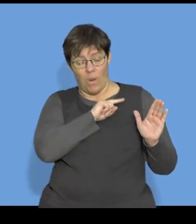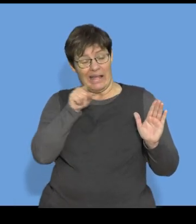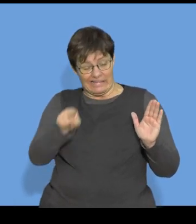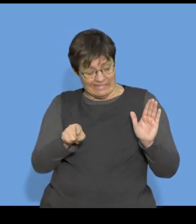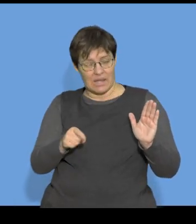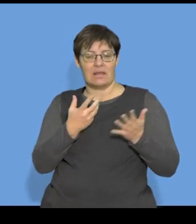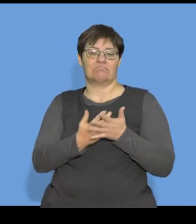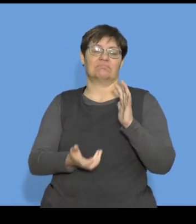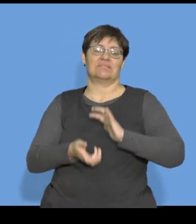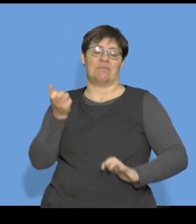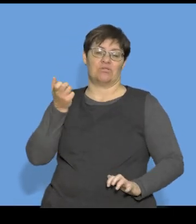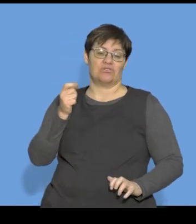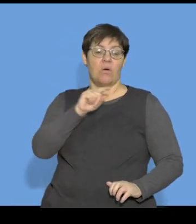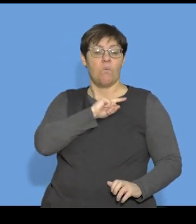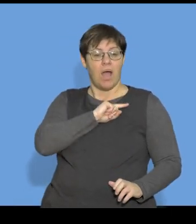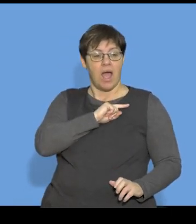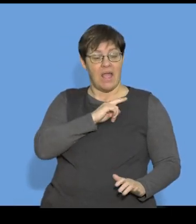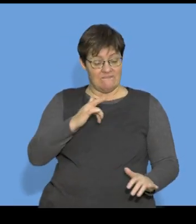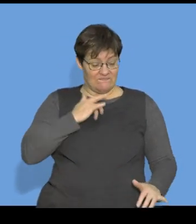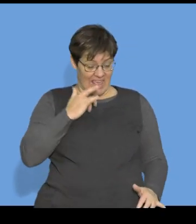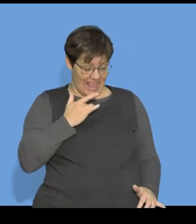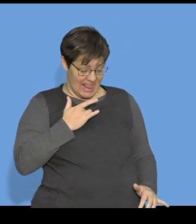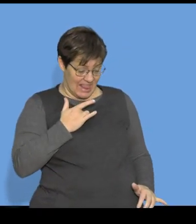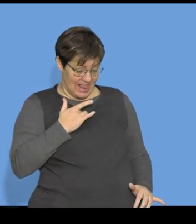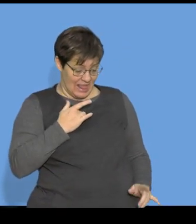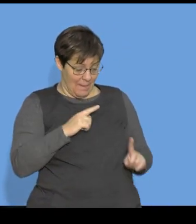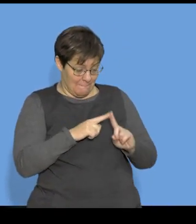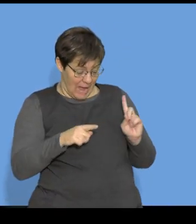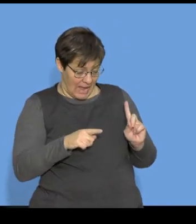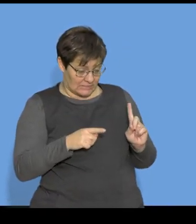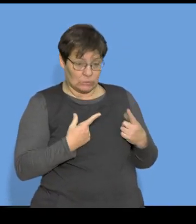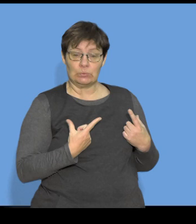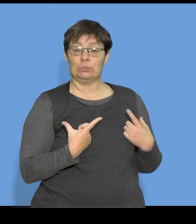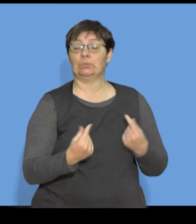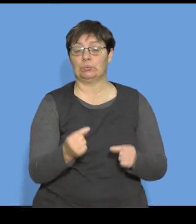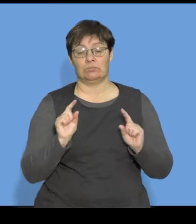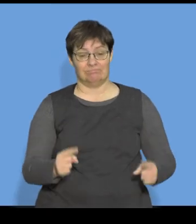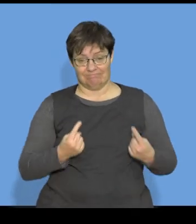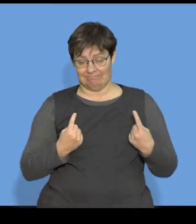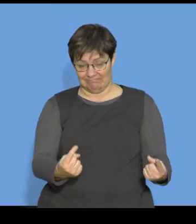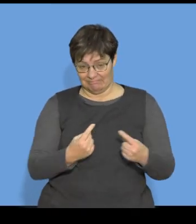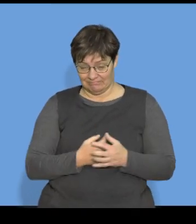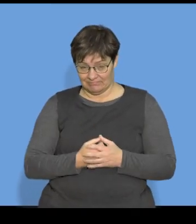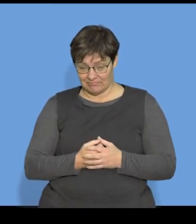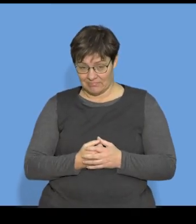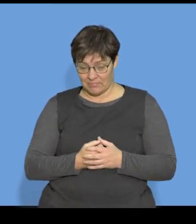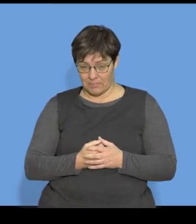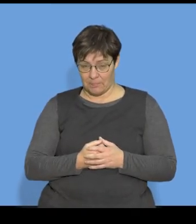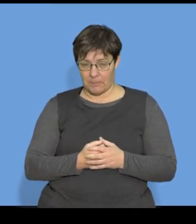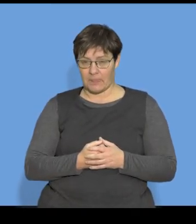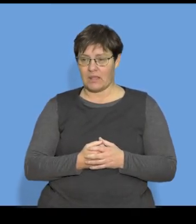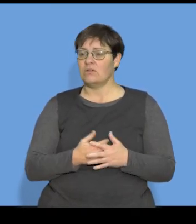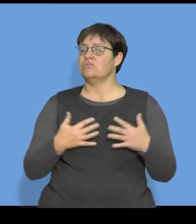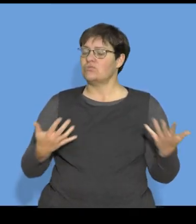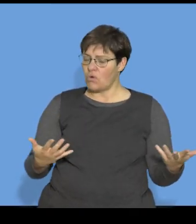damaged if a person is able to detect but cannot respond.